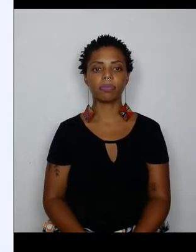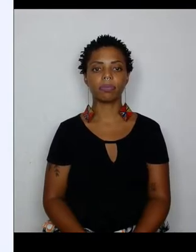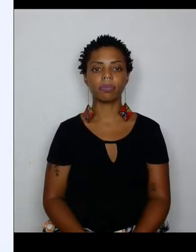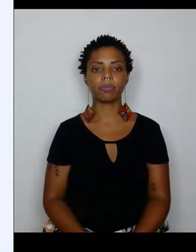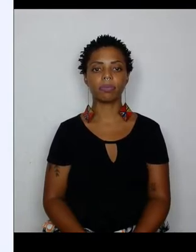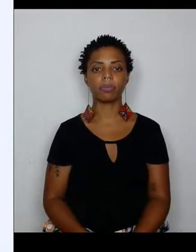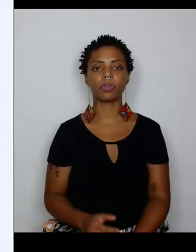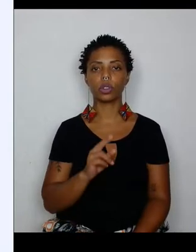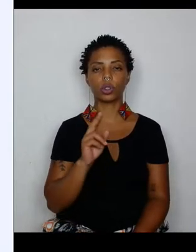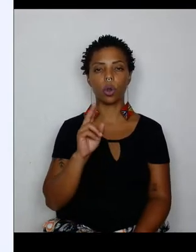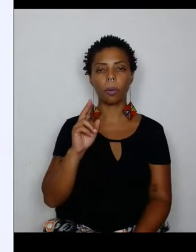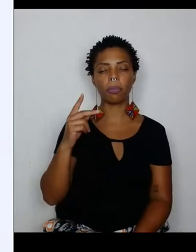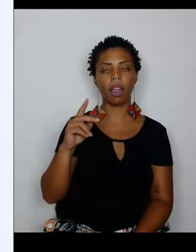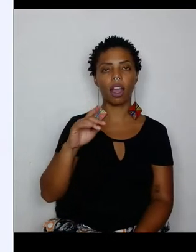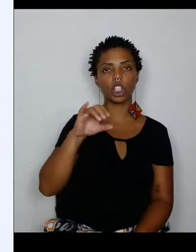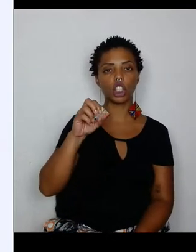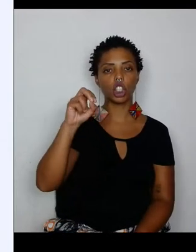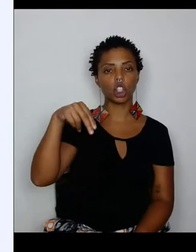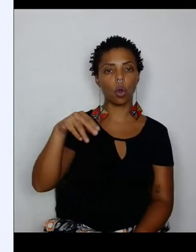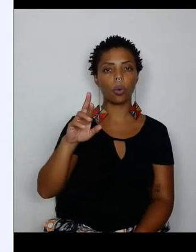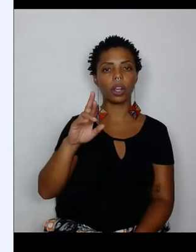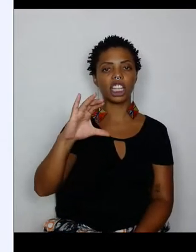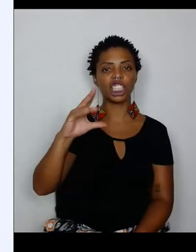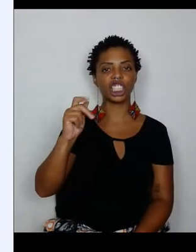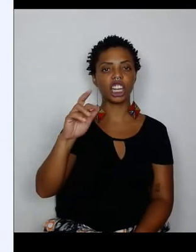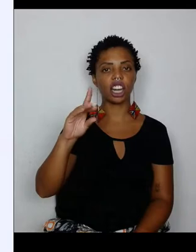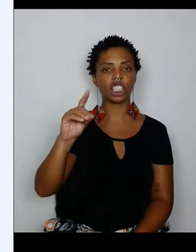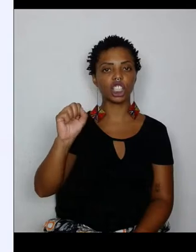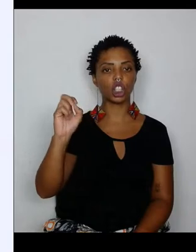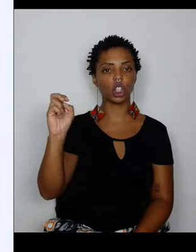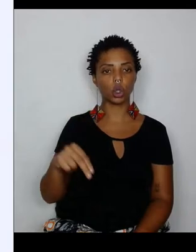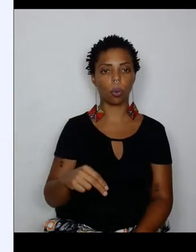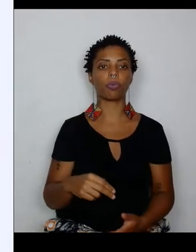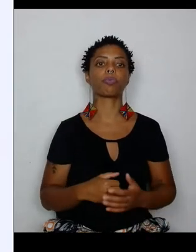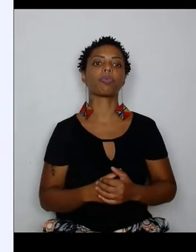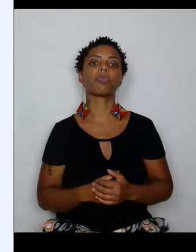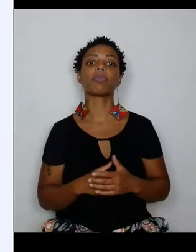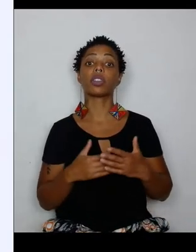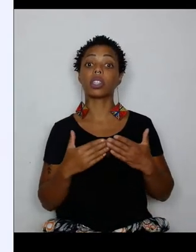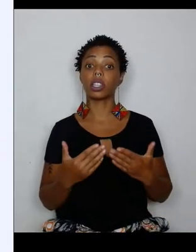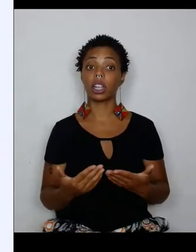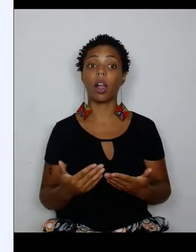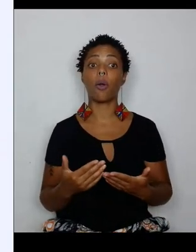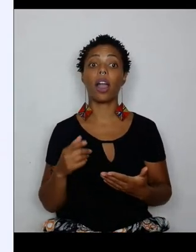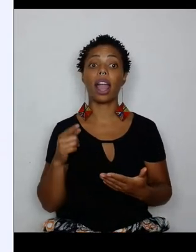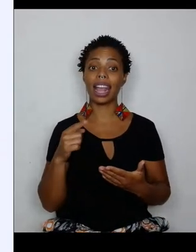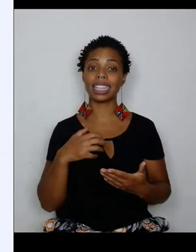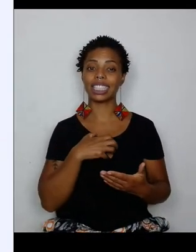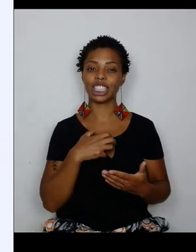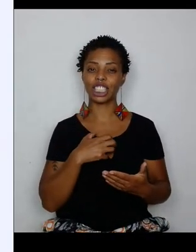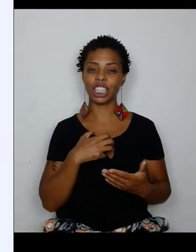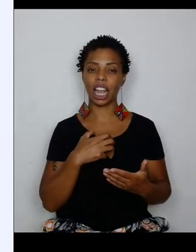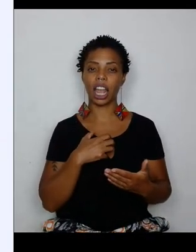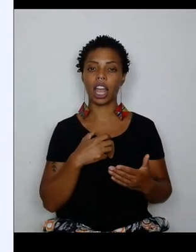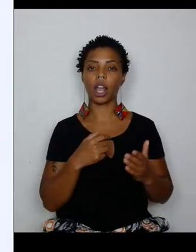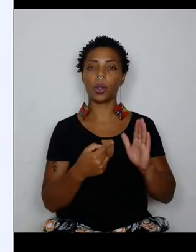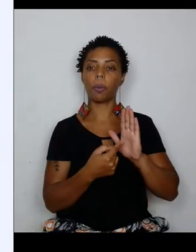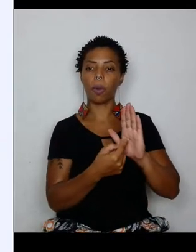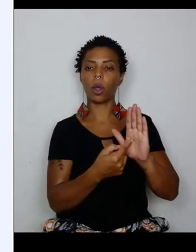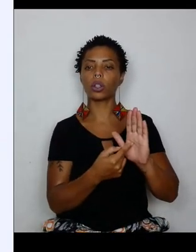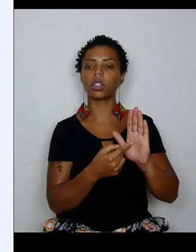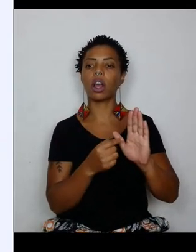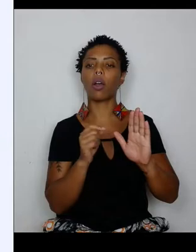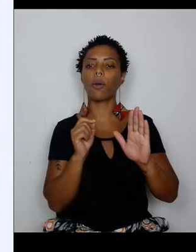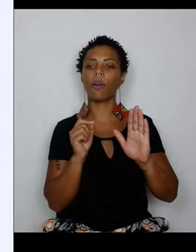um that characterization makes it all the more instructive to juxtapose this painting with gauguin